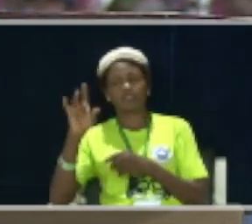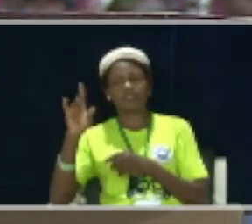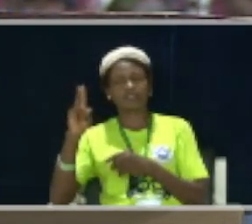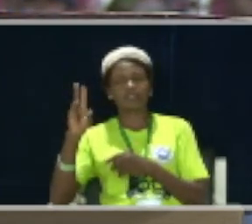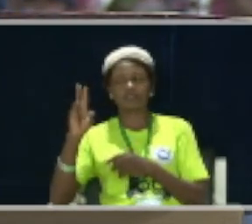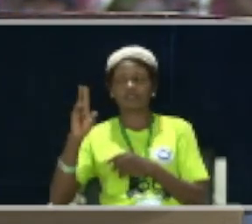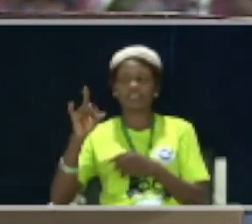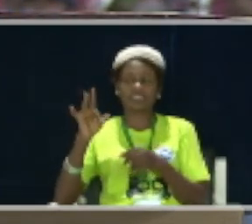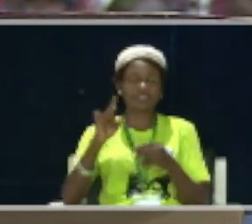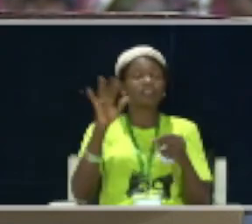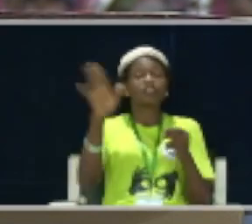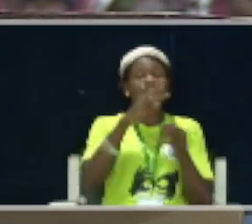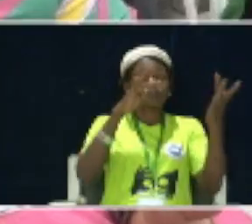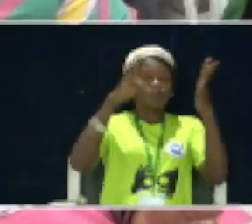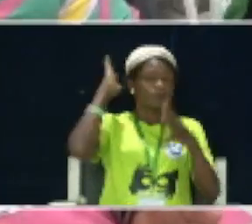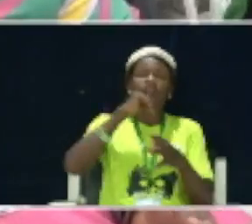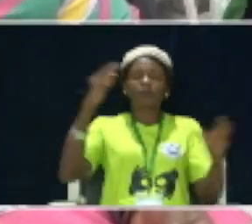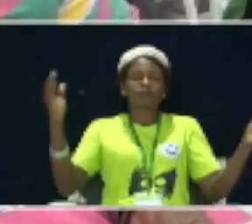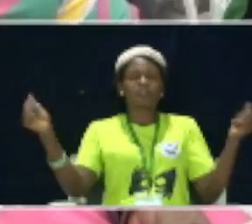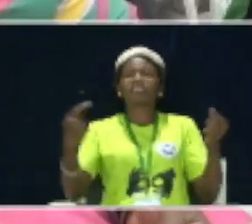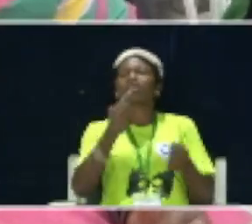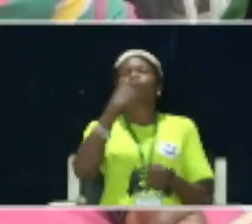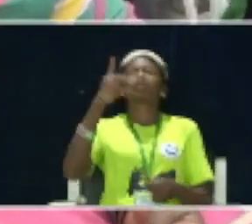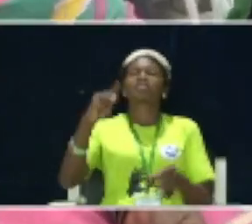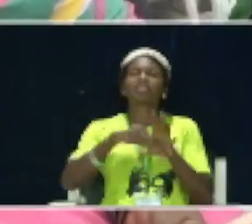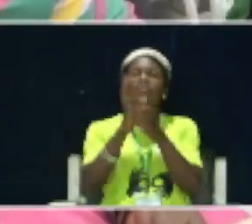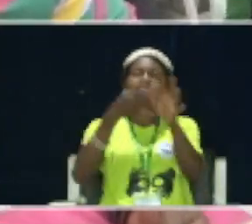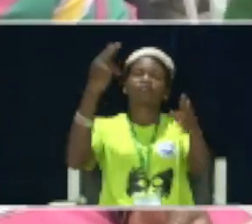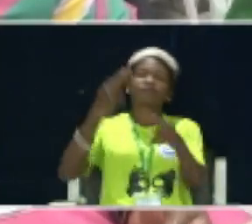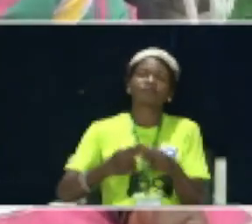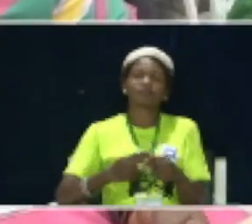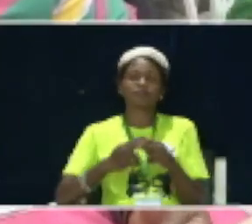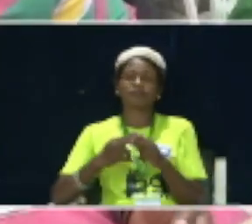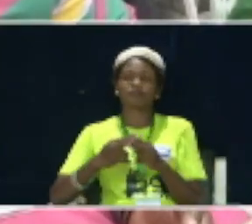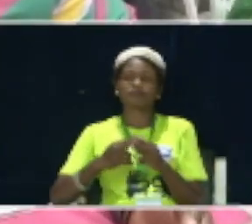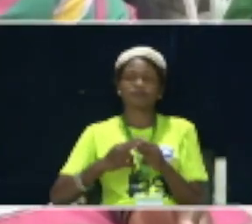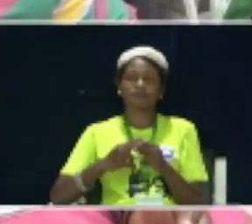Your expectation shall not be disappointed.